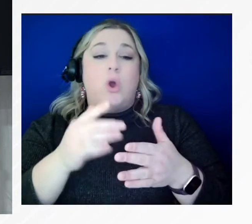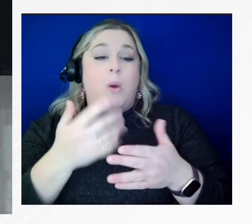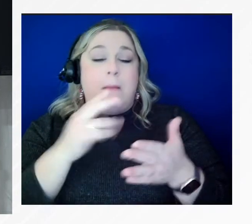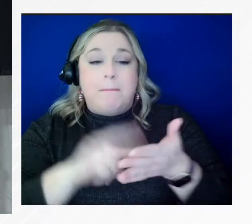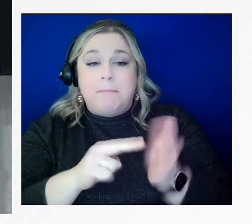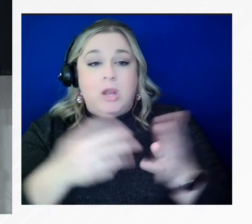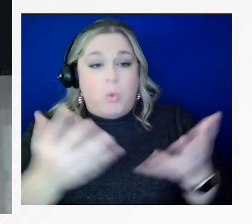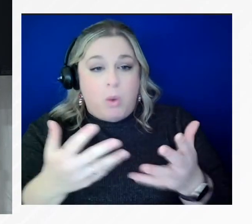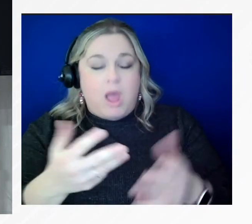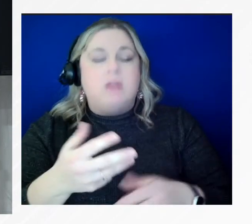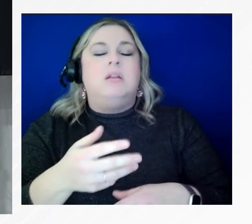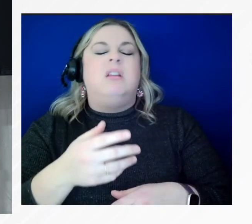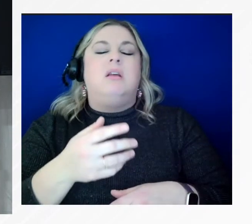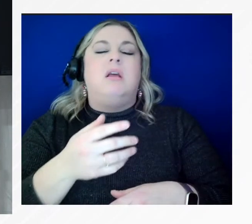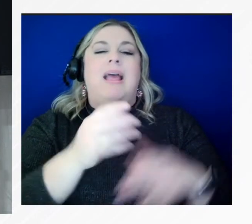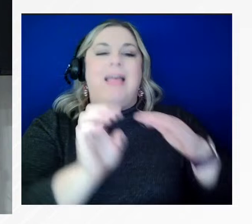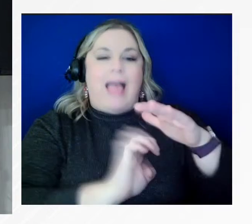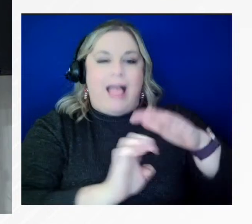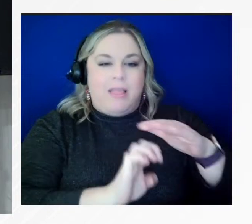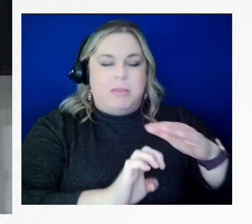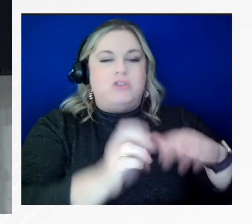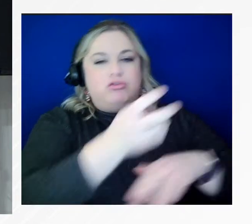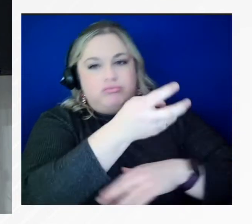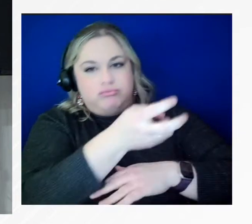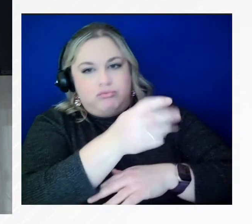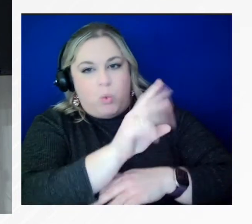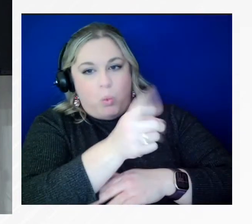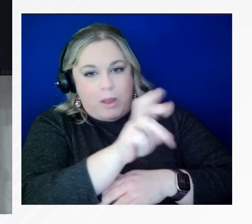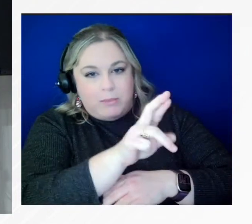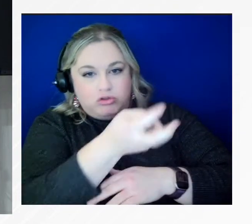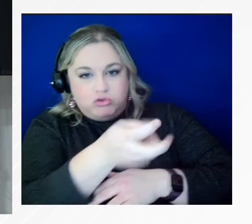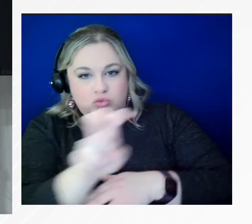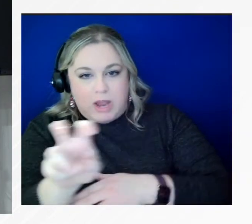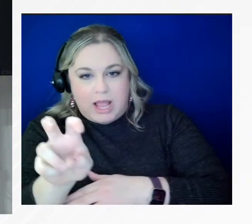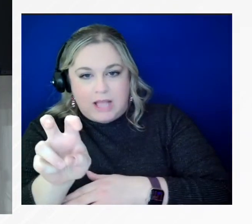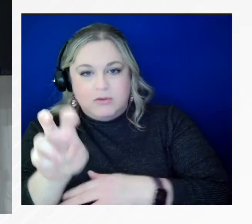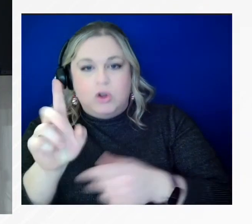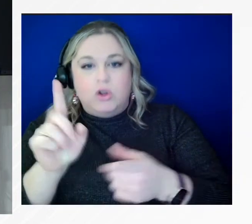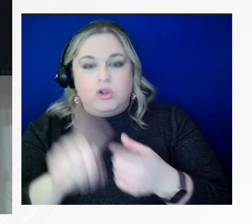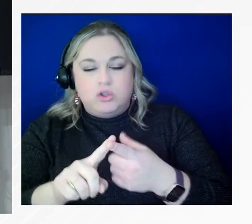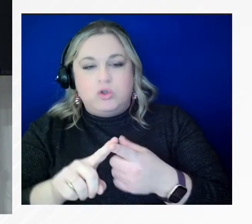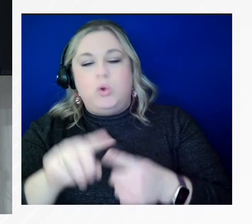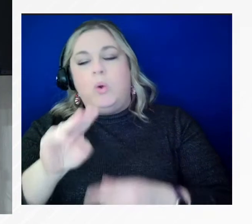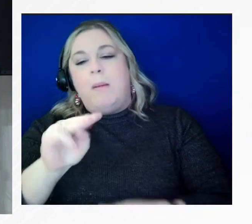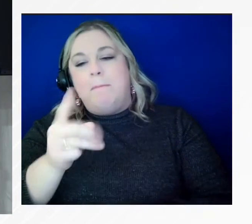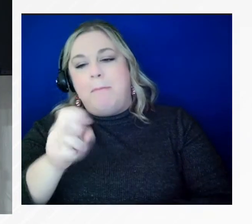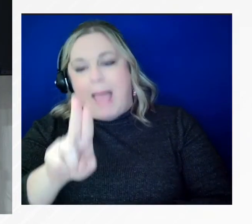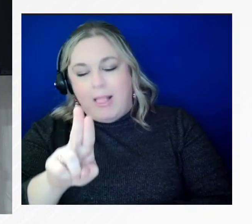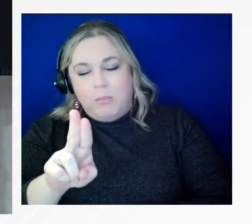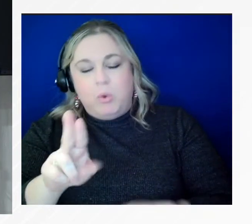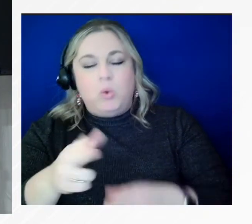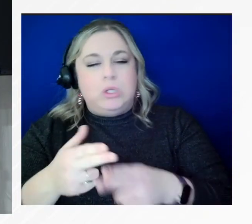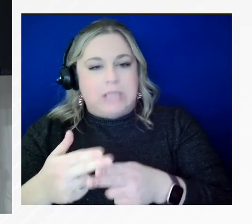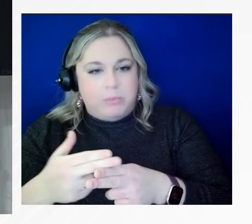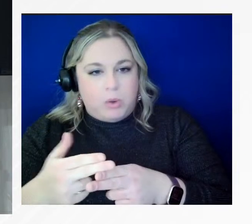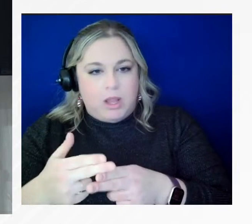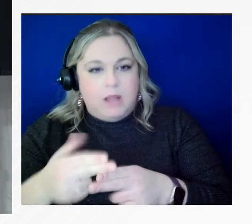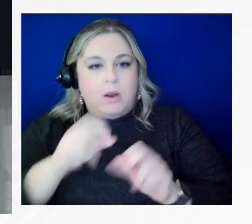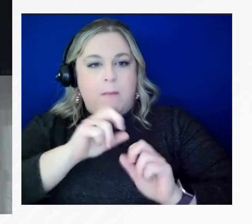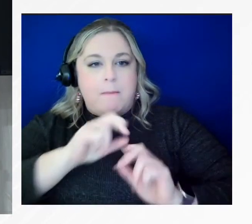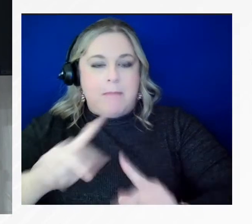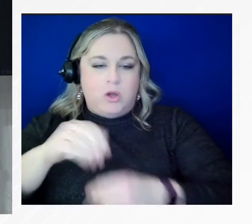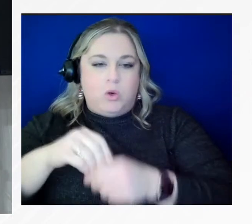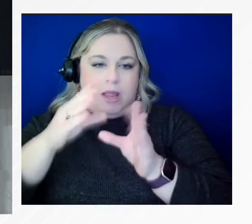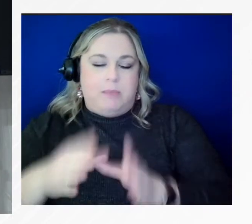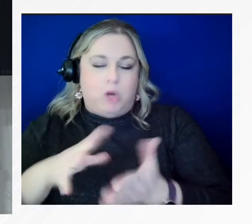Malibu Elementary School starting Tuesday, December 17th, for families ready to return to in-person learning.